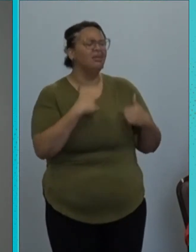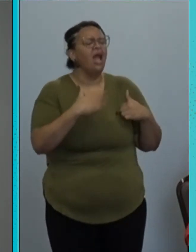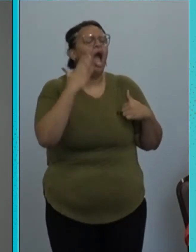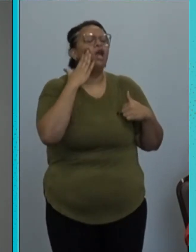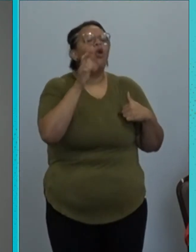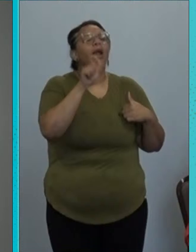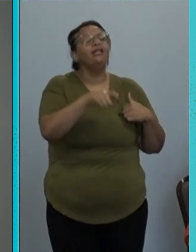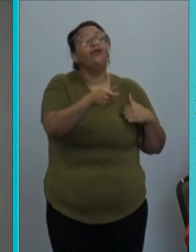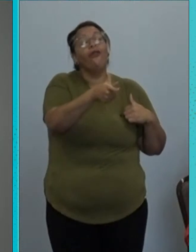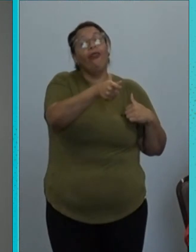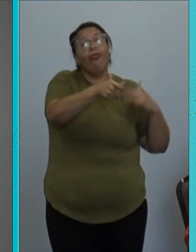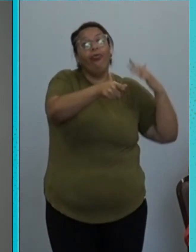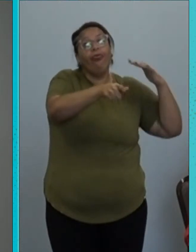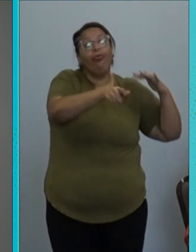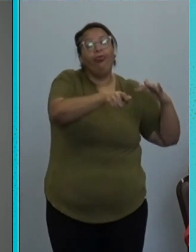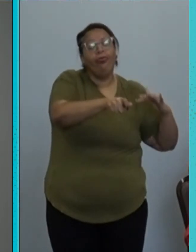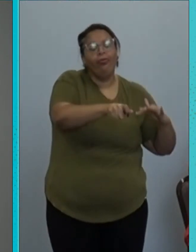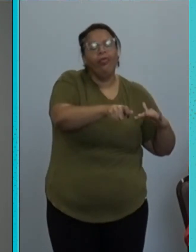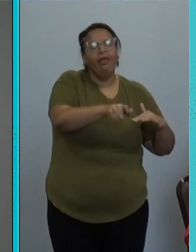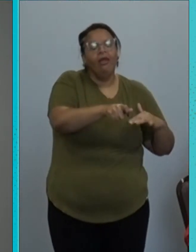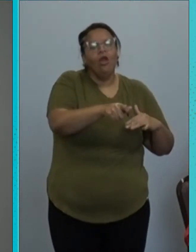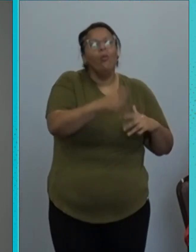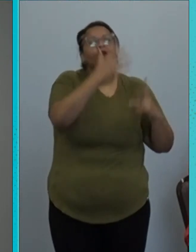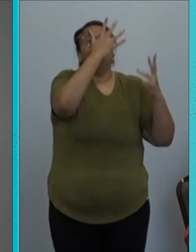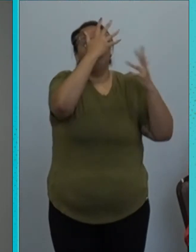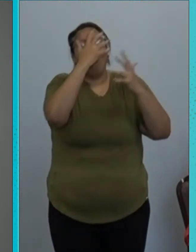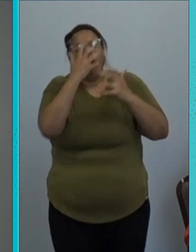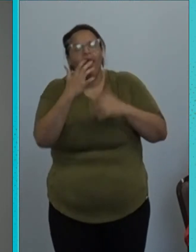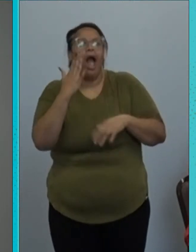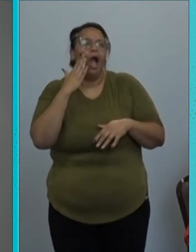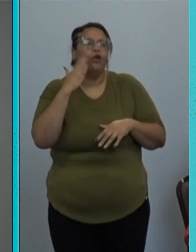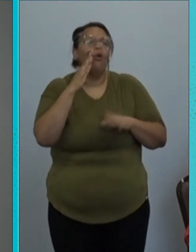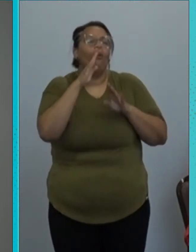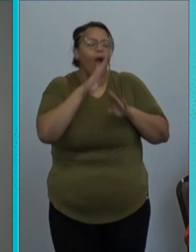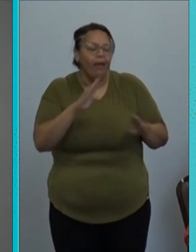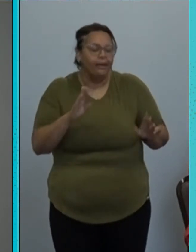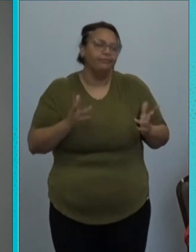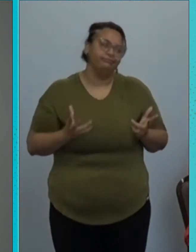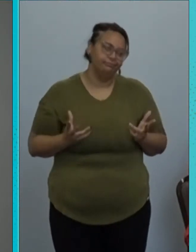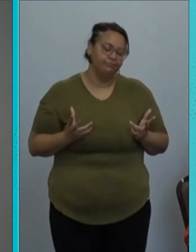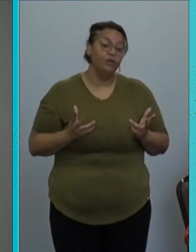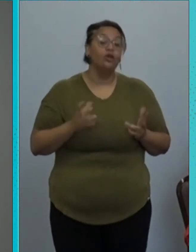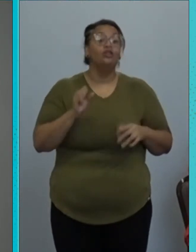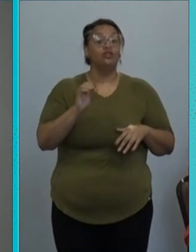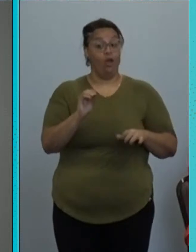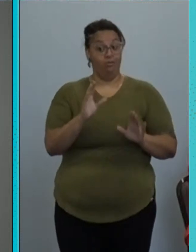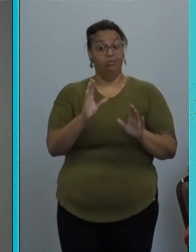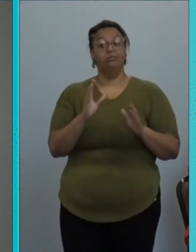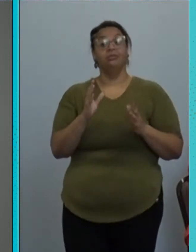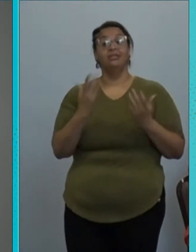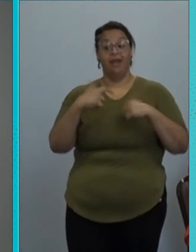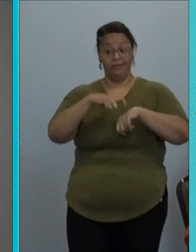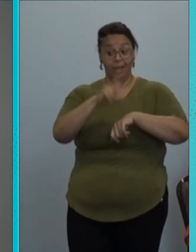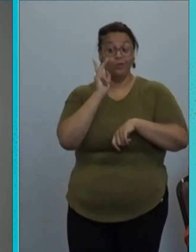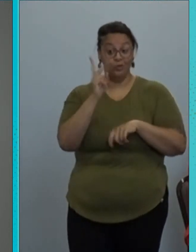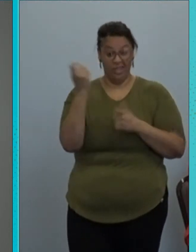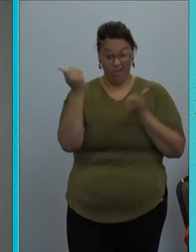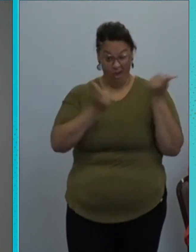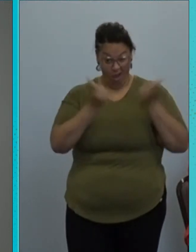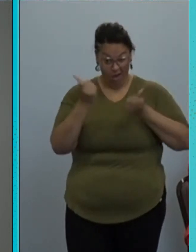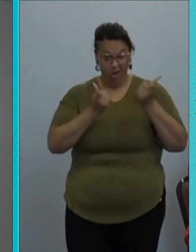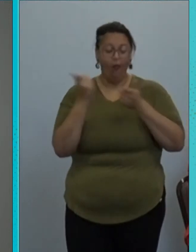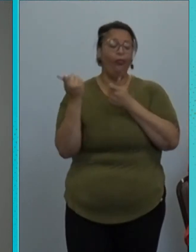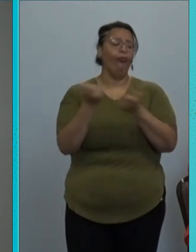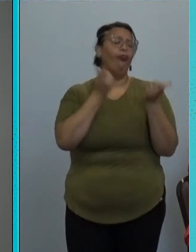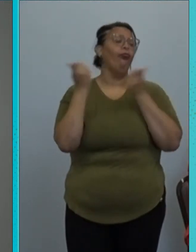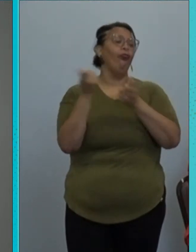it down, after dark. So the next time you see a car